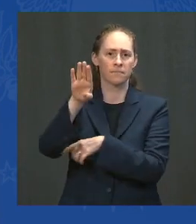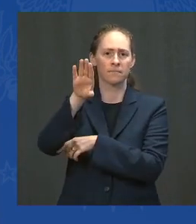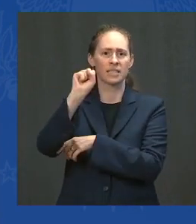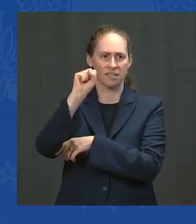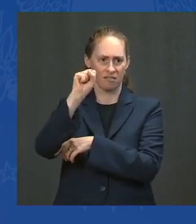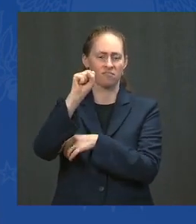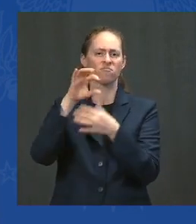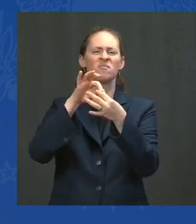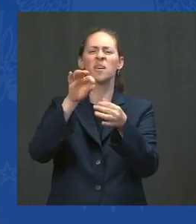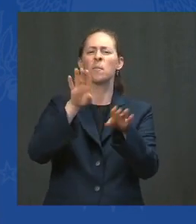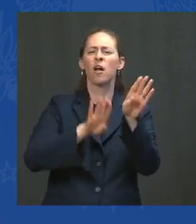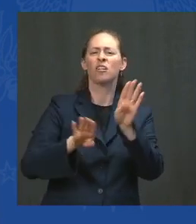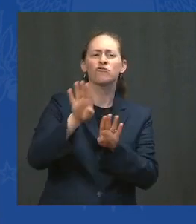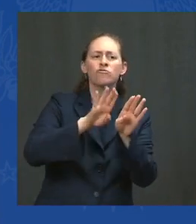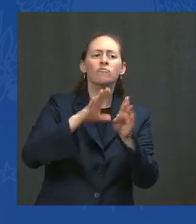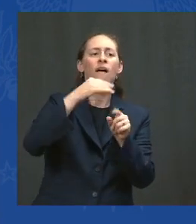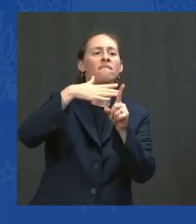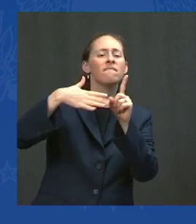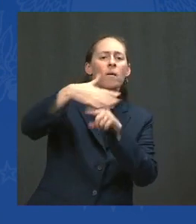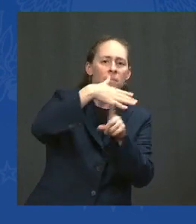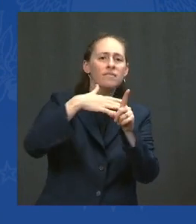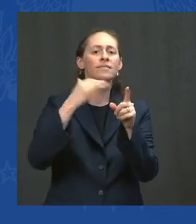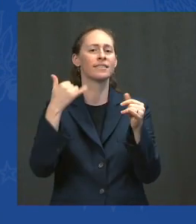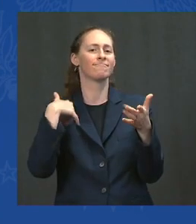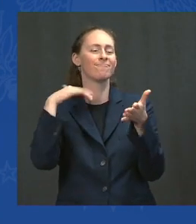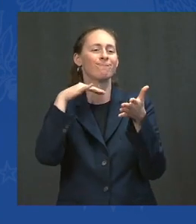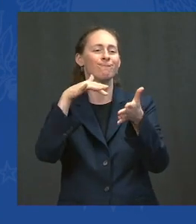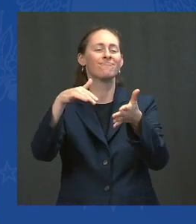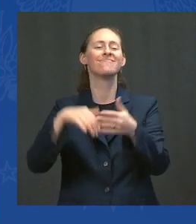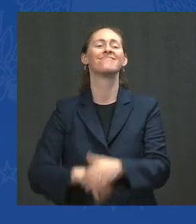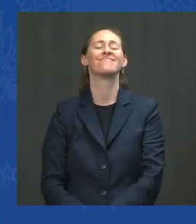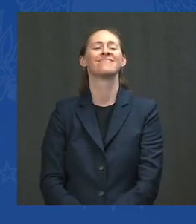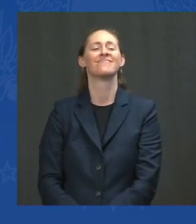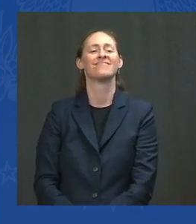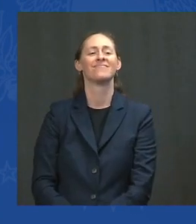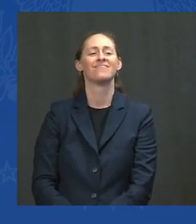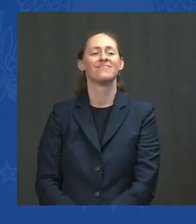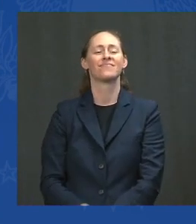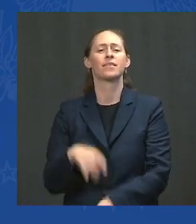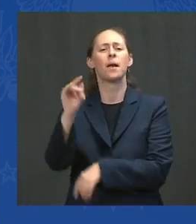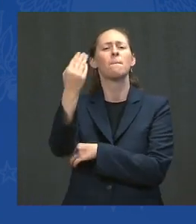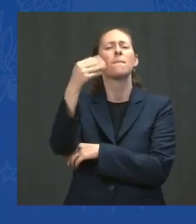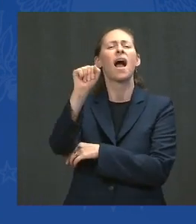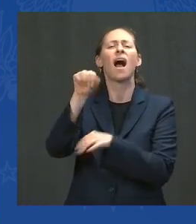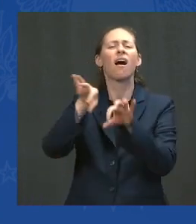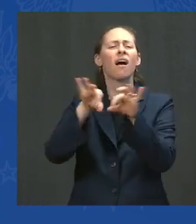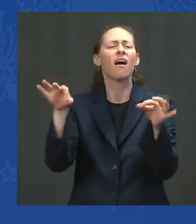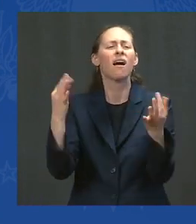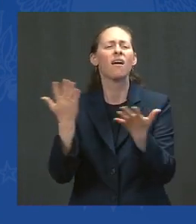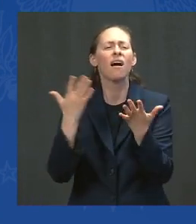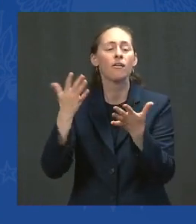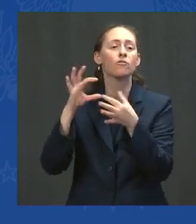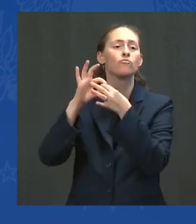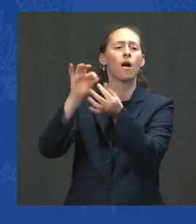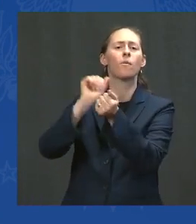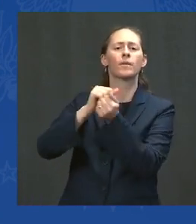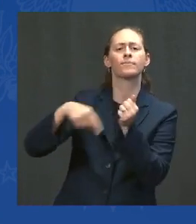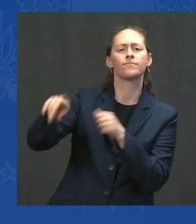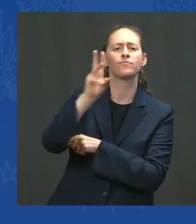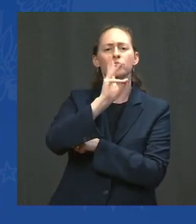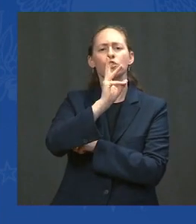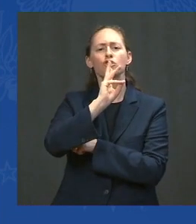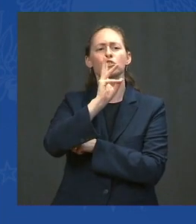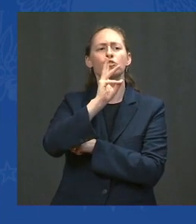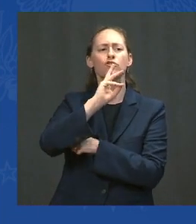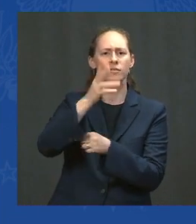Studies and a Master's in Wastewater Treatment Plant. I also started my career here at Mack Trucks in the motor room, prepping the engines